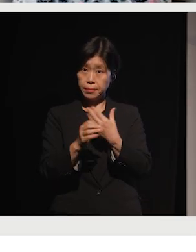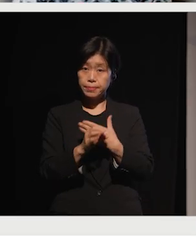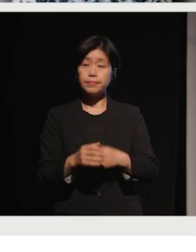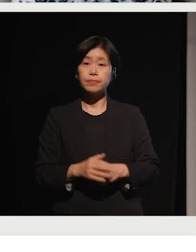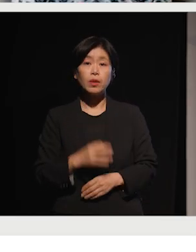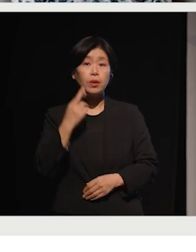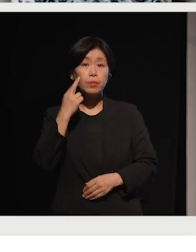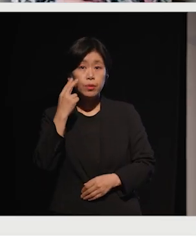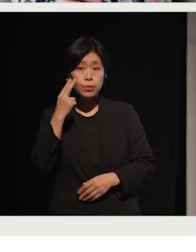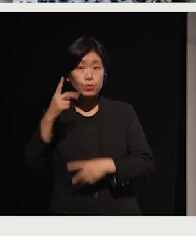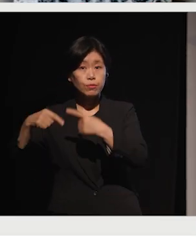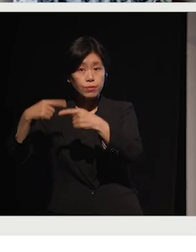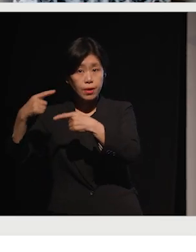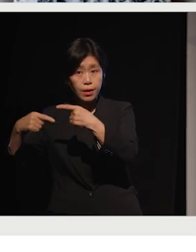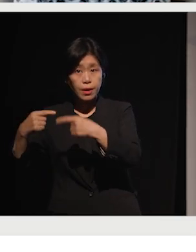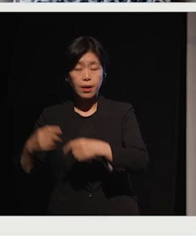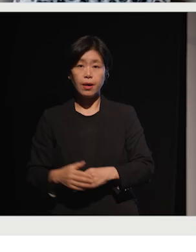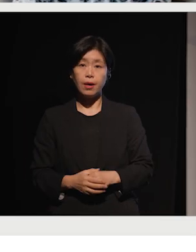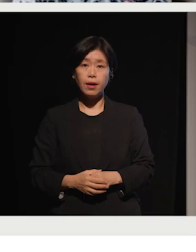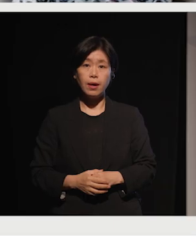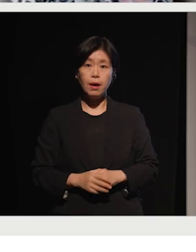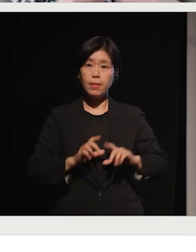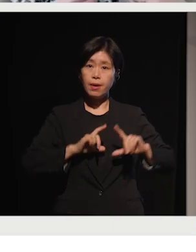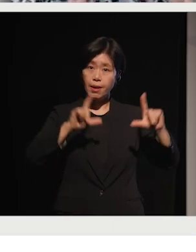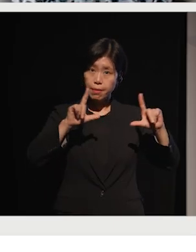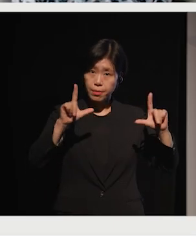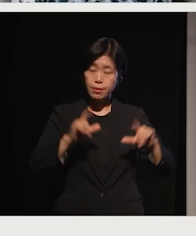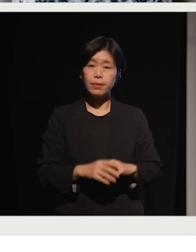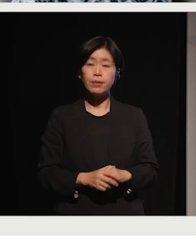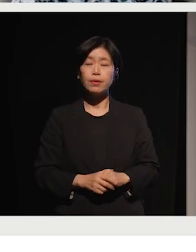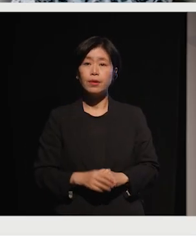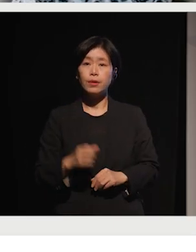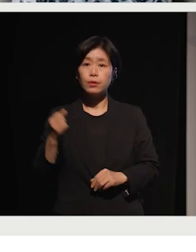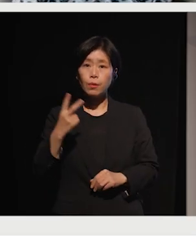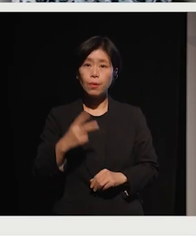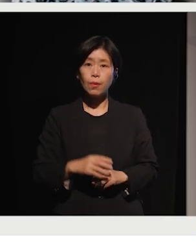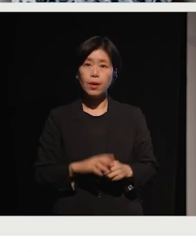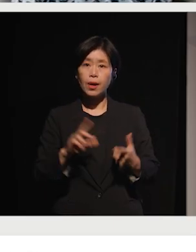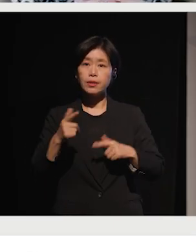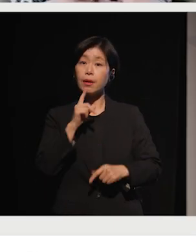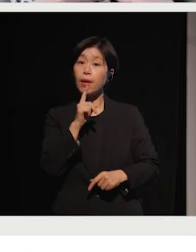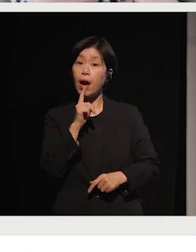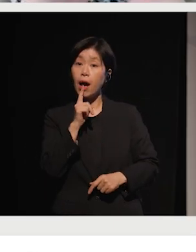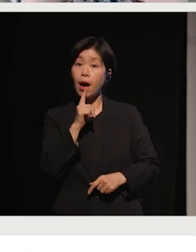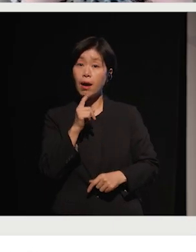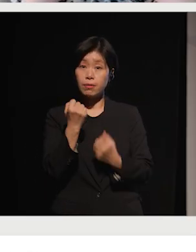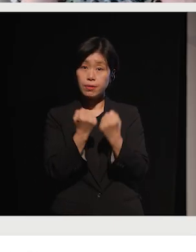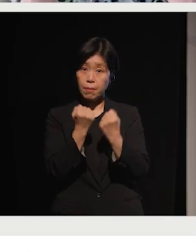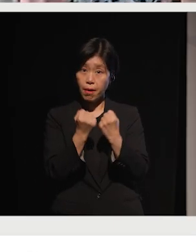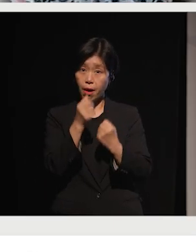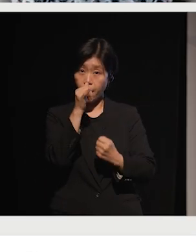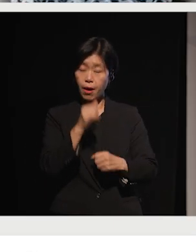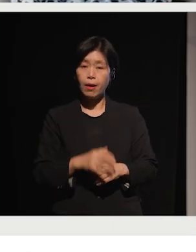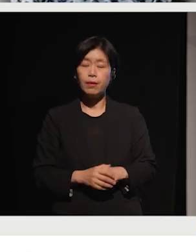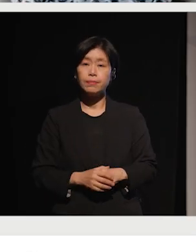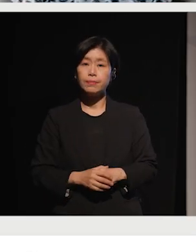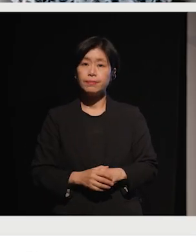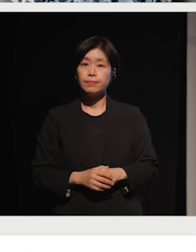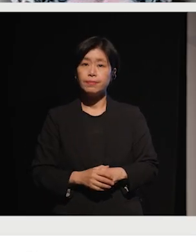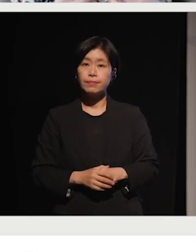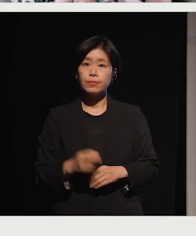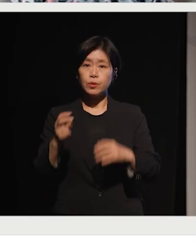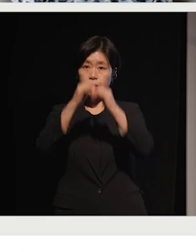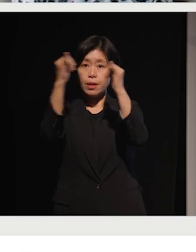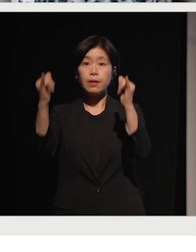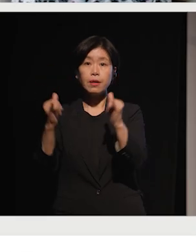Sign Language or live captioning, verbal description, having social